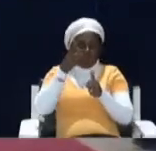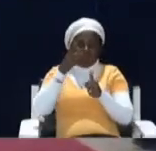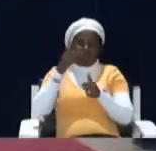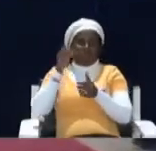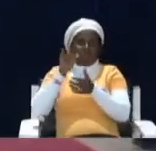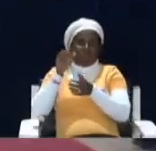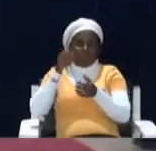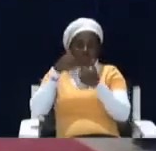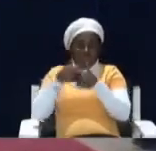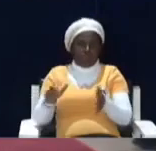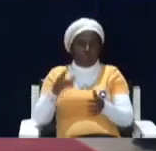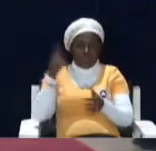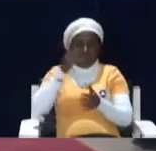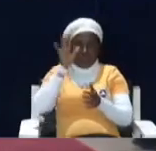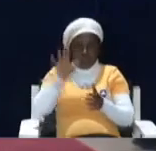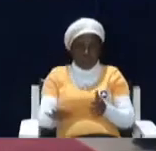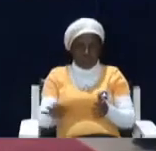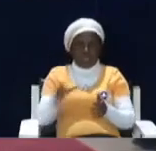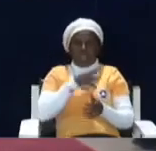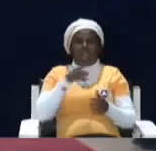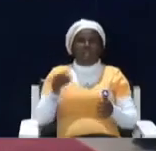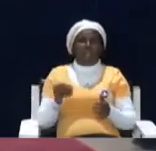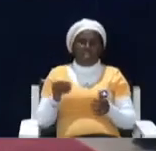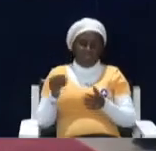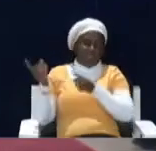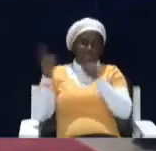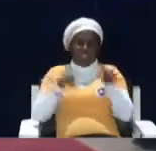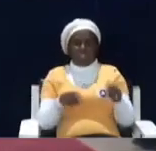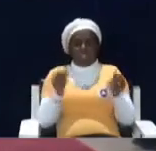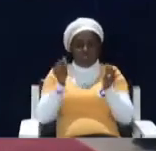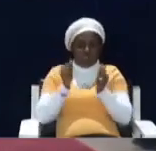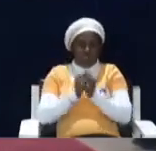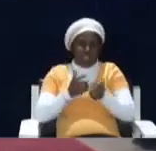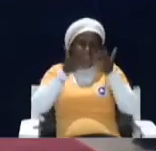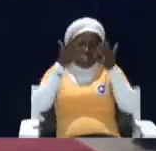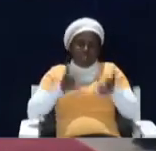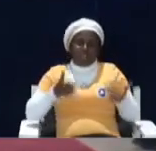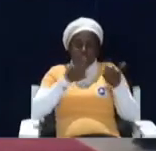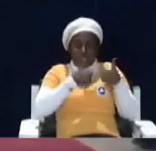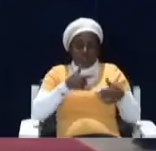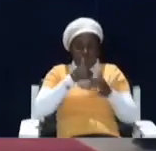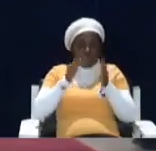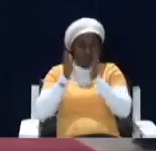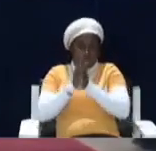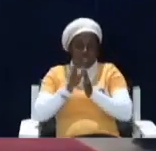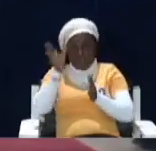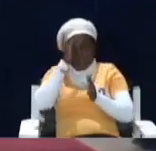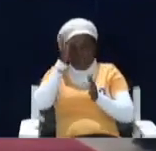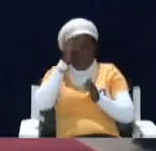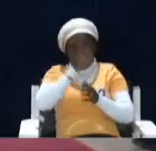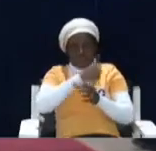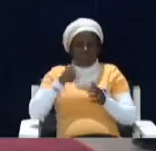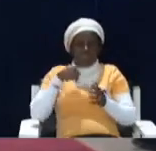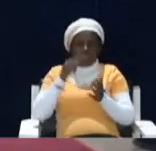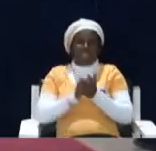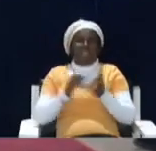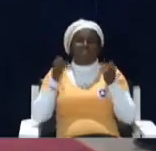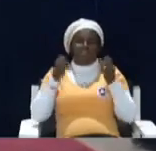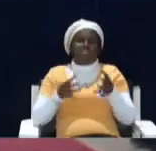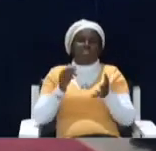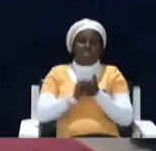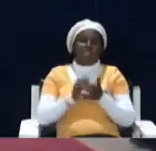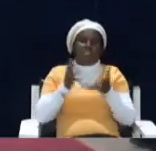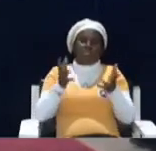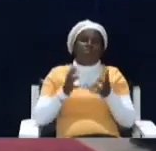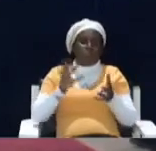my only child. So I came with a heavy heart. And in the course of the prayer, our Father in the Lord prayed for as many that were trusting God for the